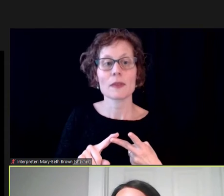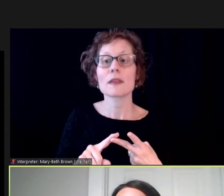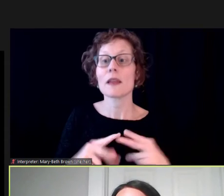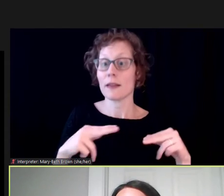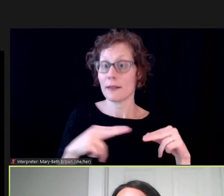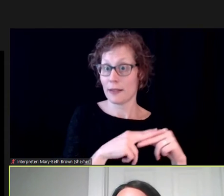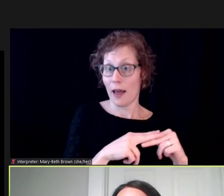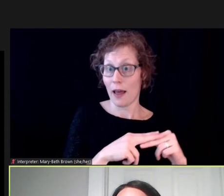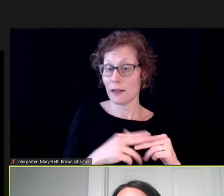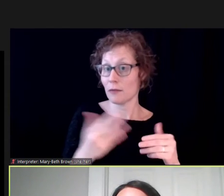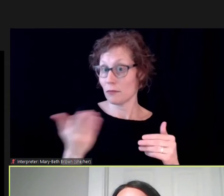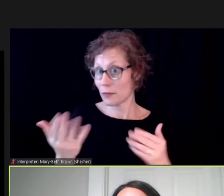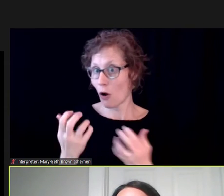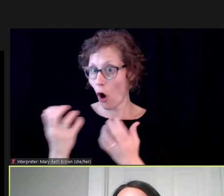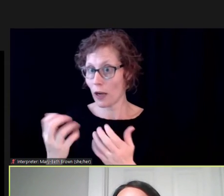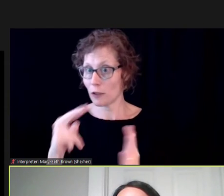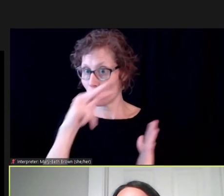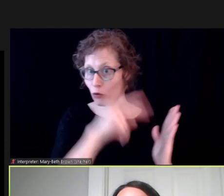before speaking.